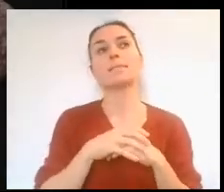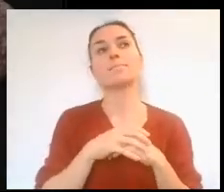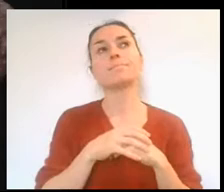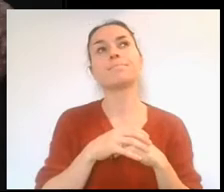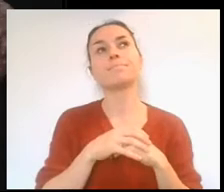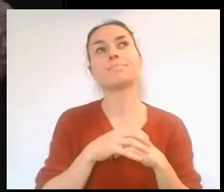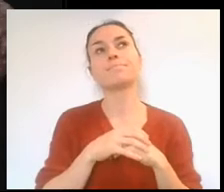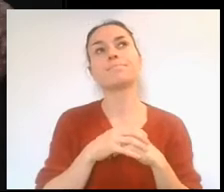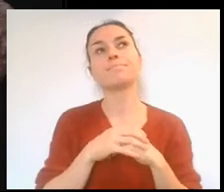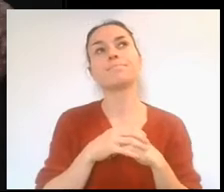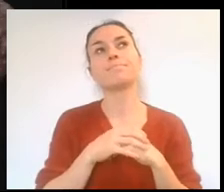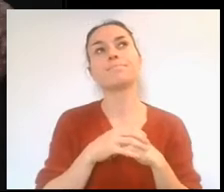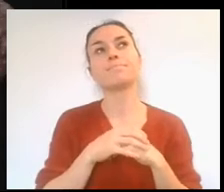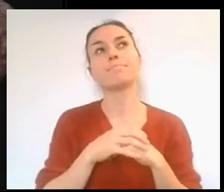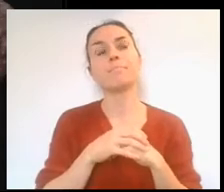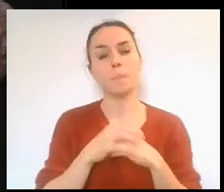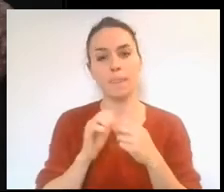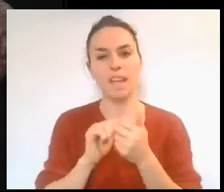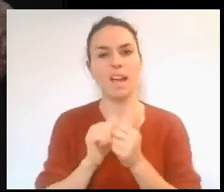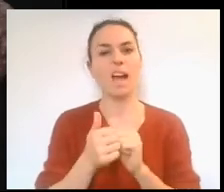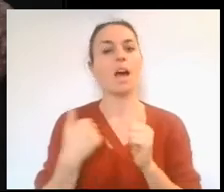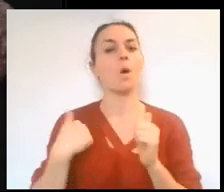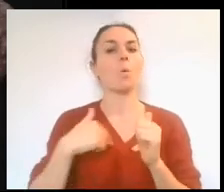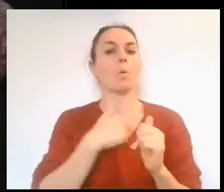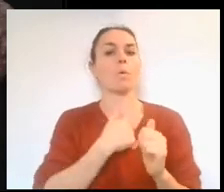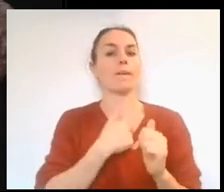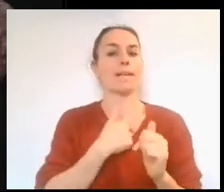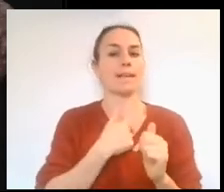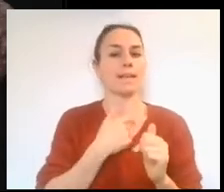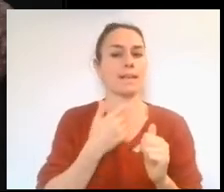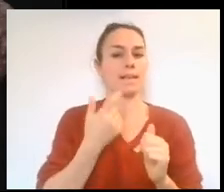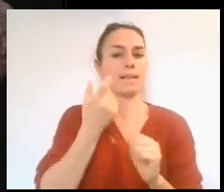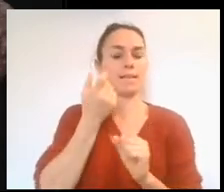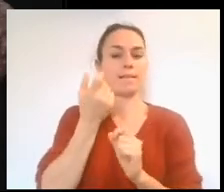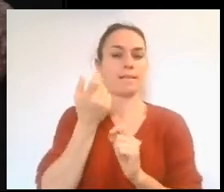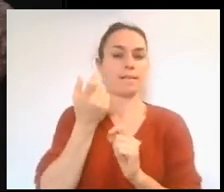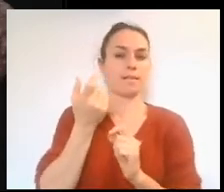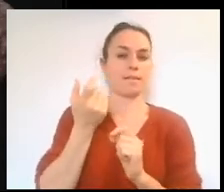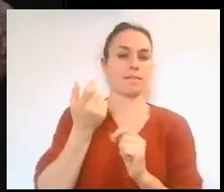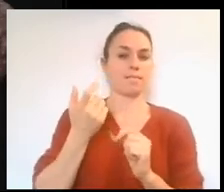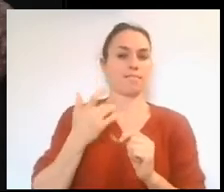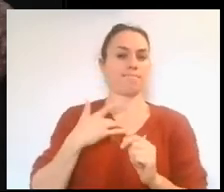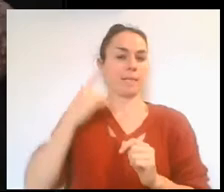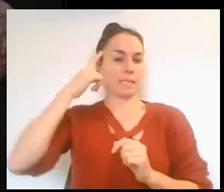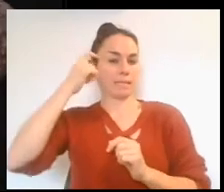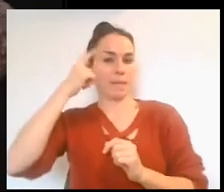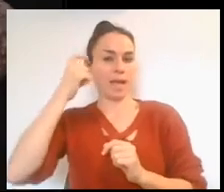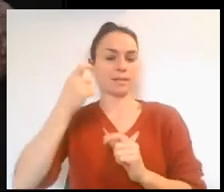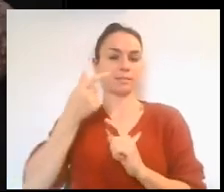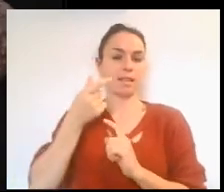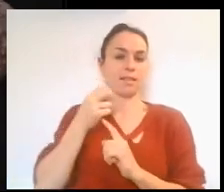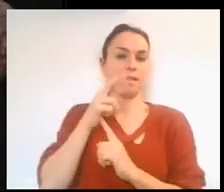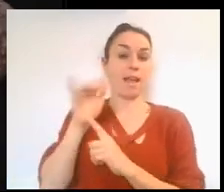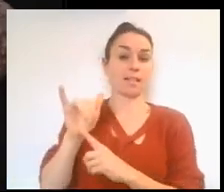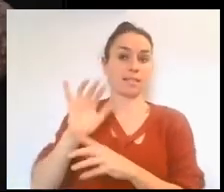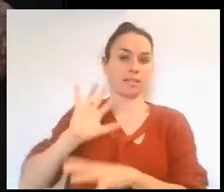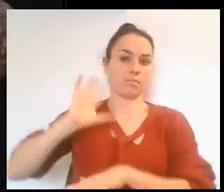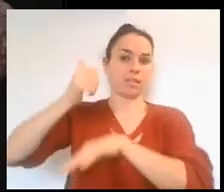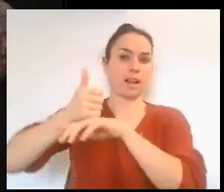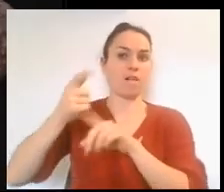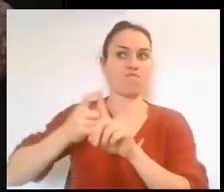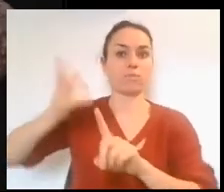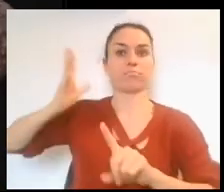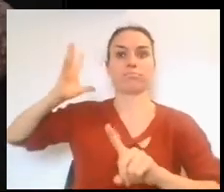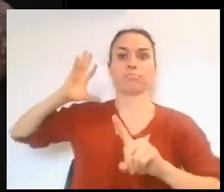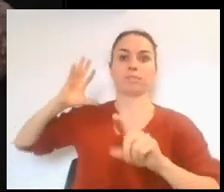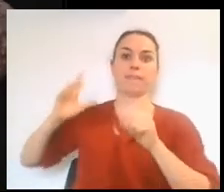how we believe galaxies form from the earliest inception of the universe. Now,